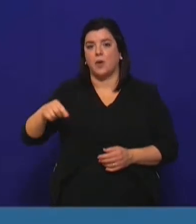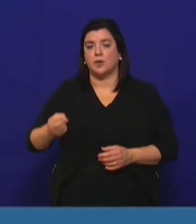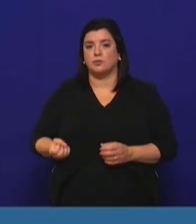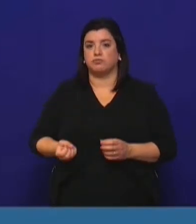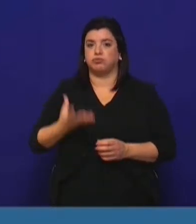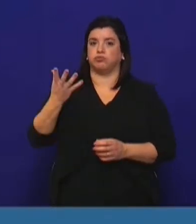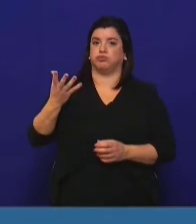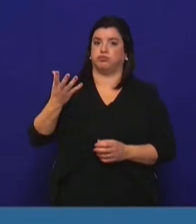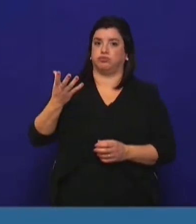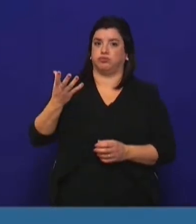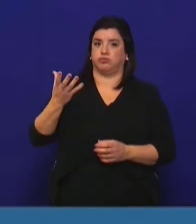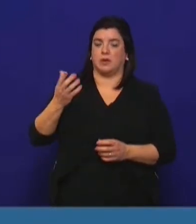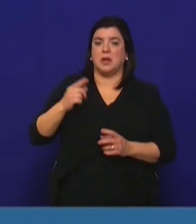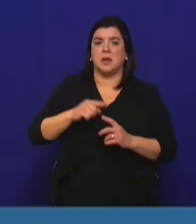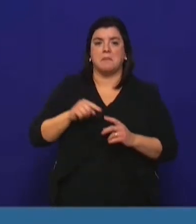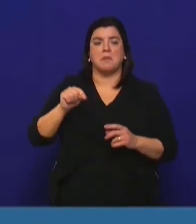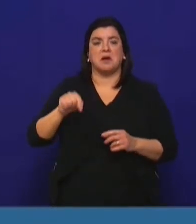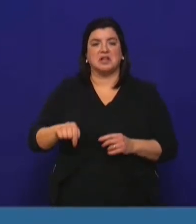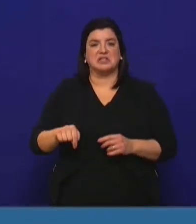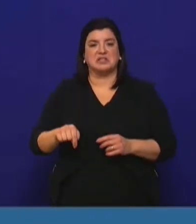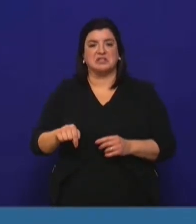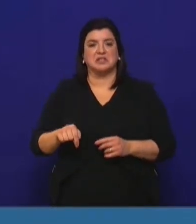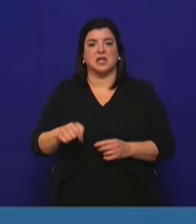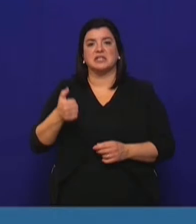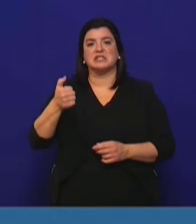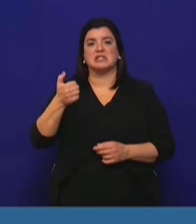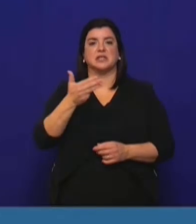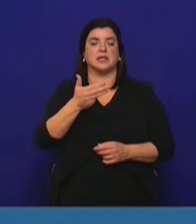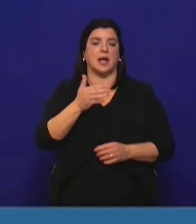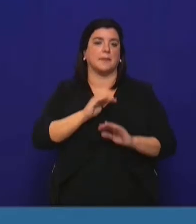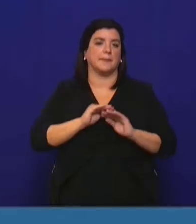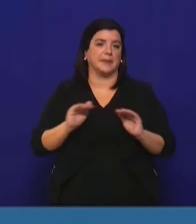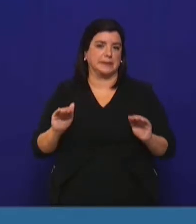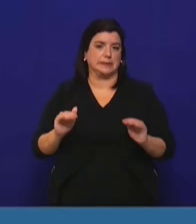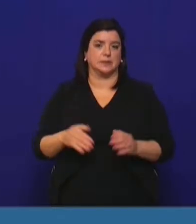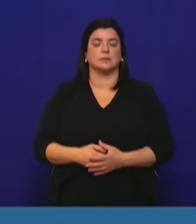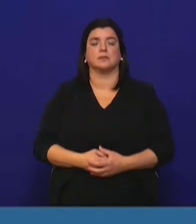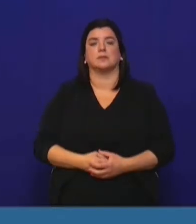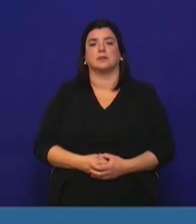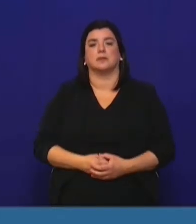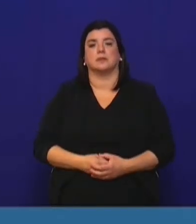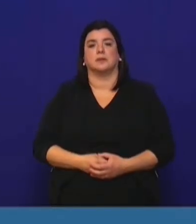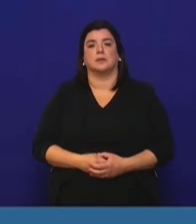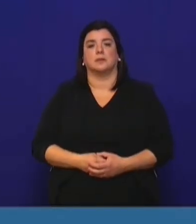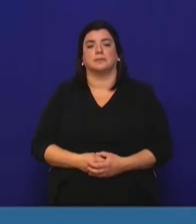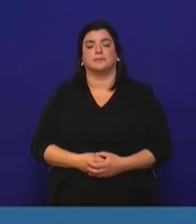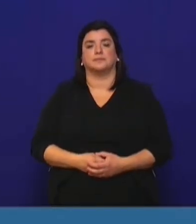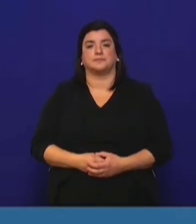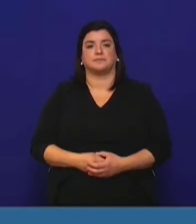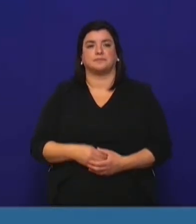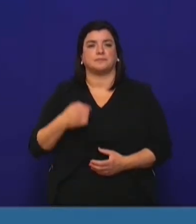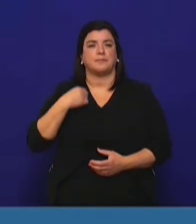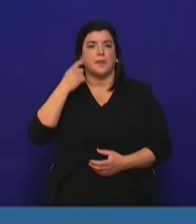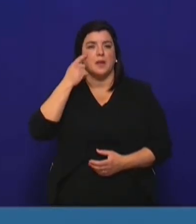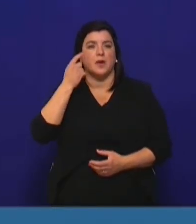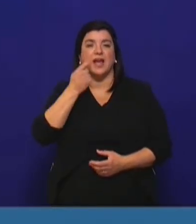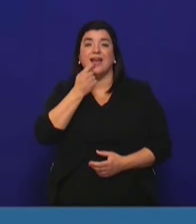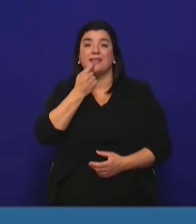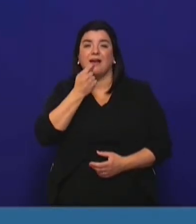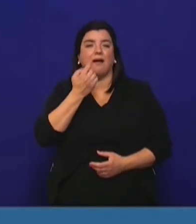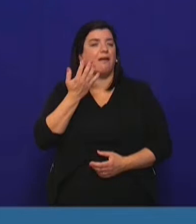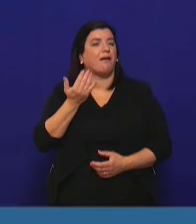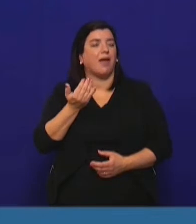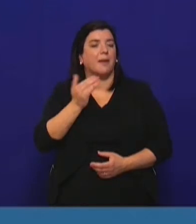bħalissa għandna 69 każ attiv mit-total ta' każijiet attivi li għandna. Kien ħarsu lejn l-etajiet, il-maġġor